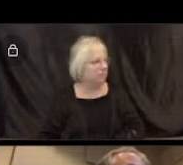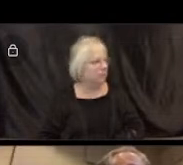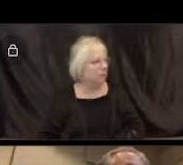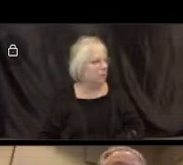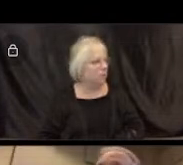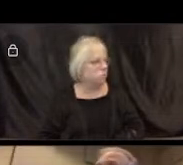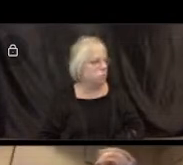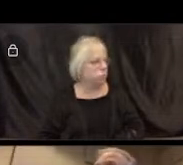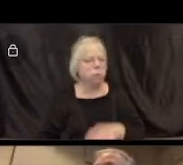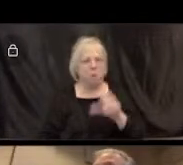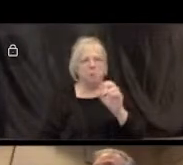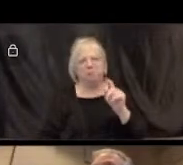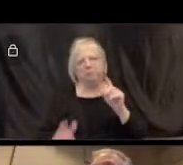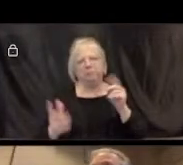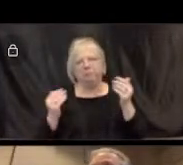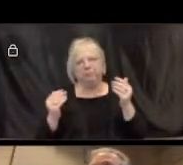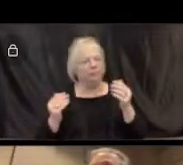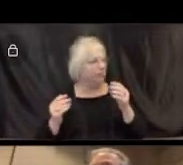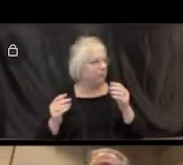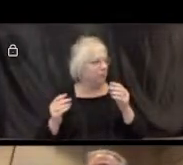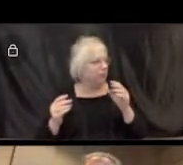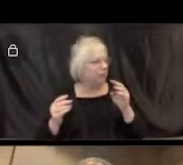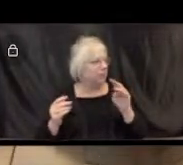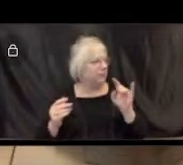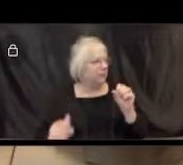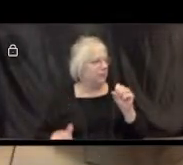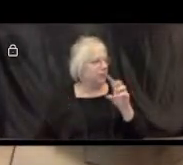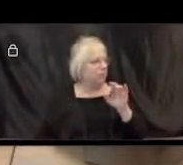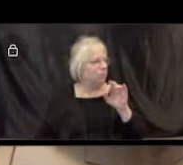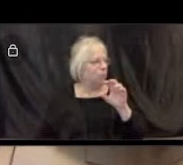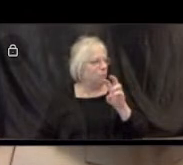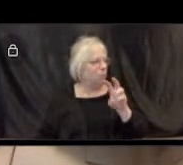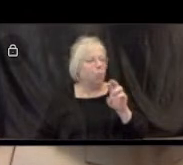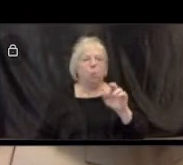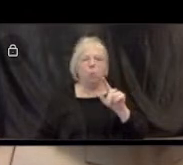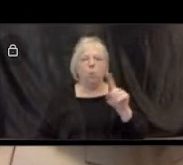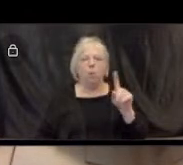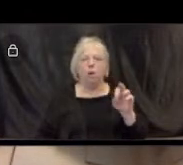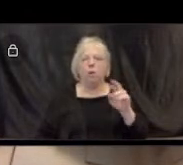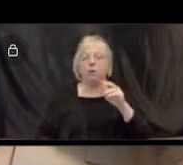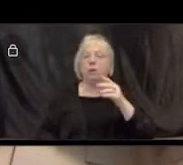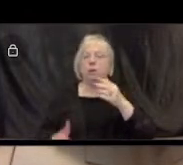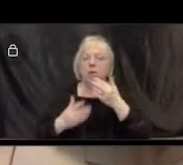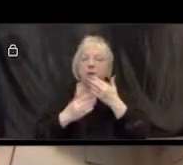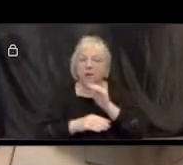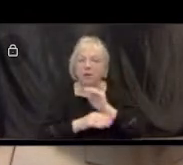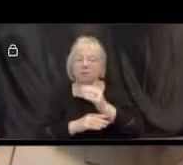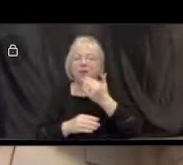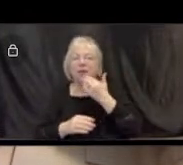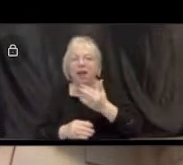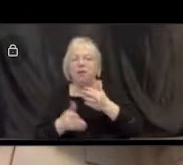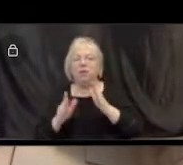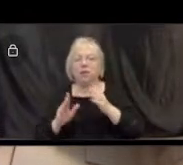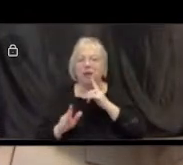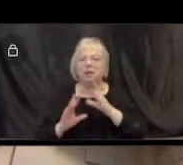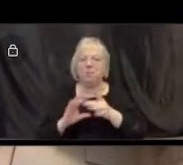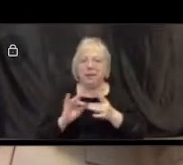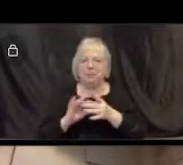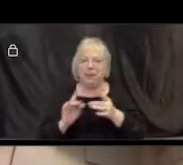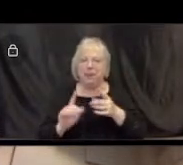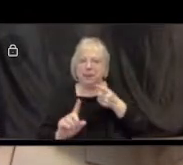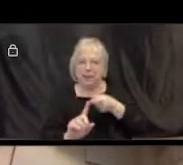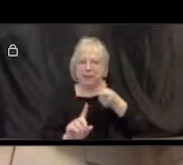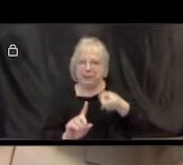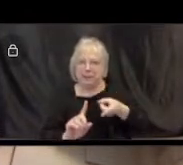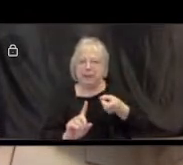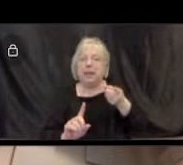Okay, Ms. Walker, go ahead. Well, good evening, and thank you for allowing me to speak on this issue. Now,